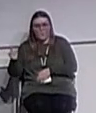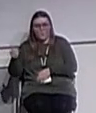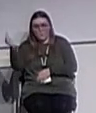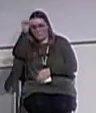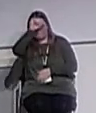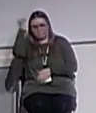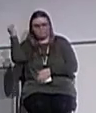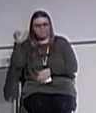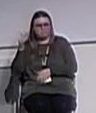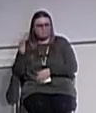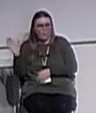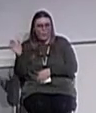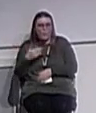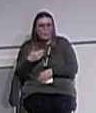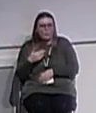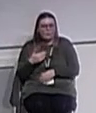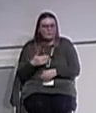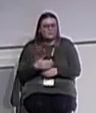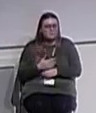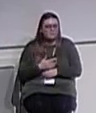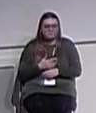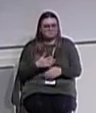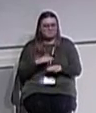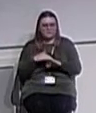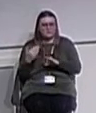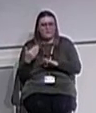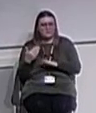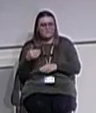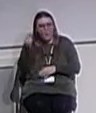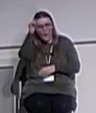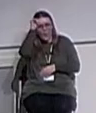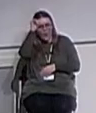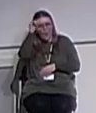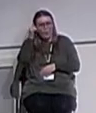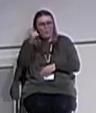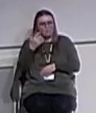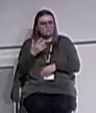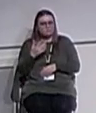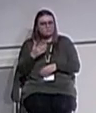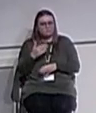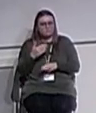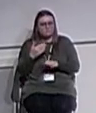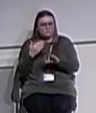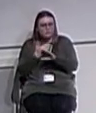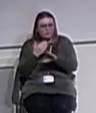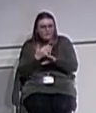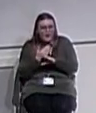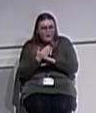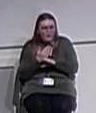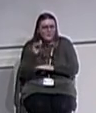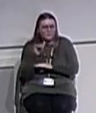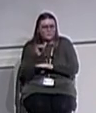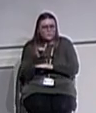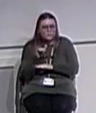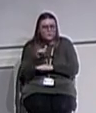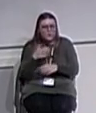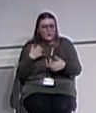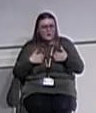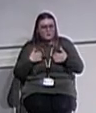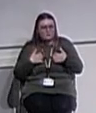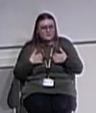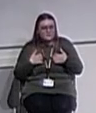know what bit of biology you're interested in. But we know that if you want to go into medical research, you know, biological science research, and